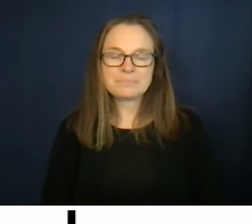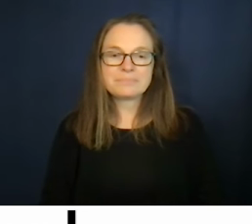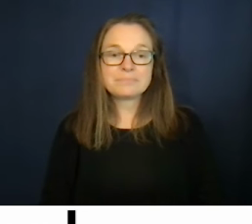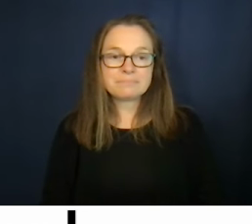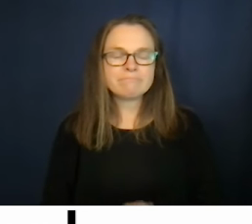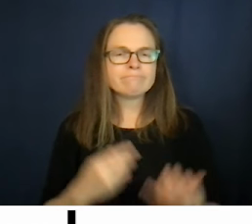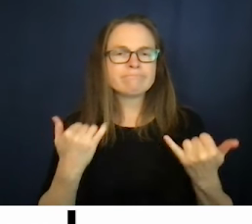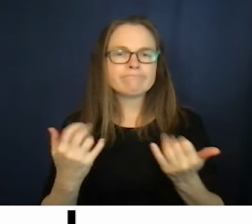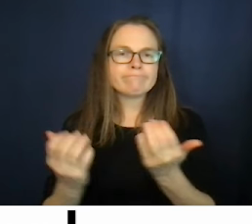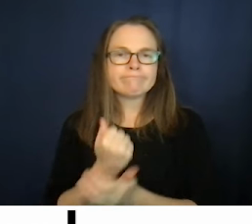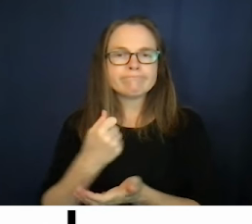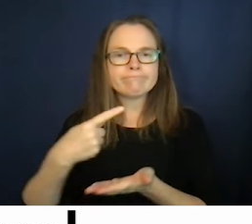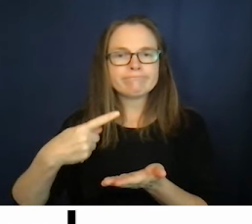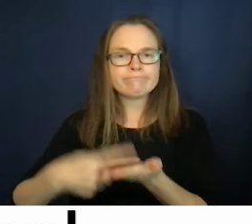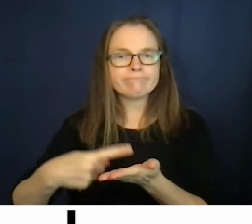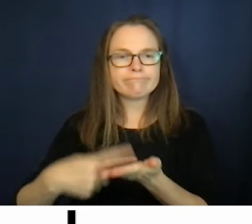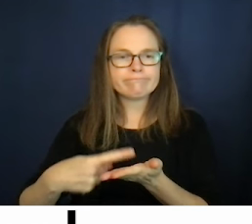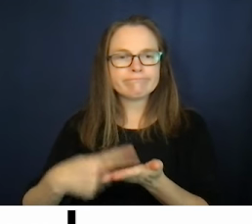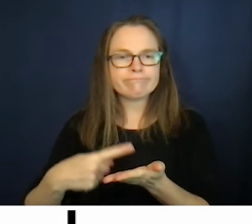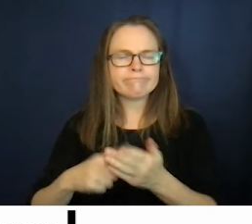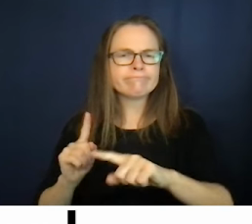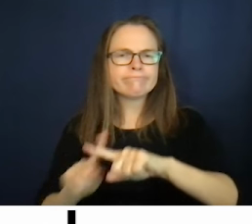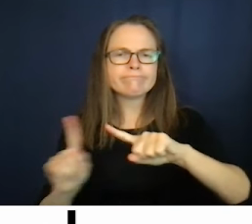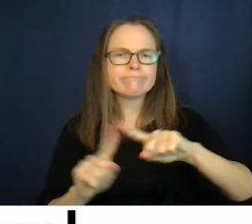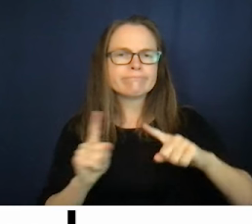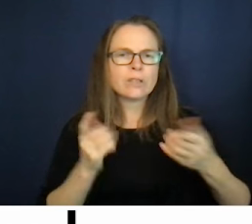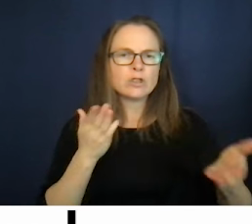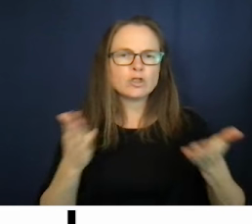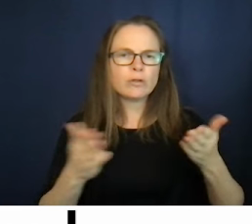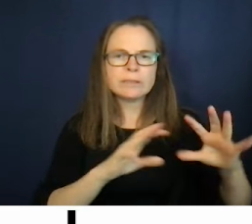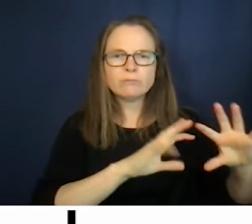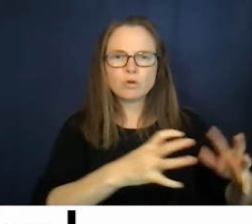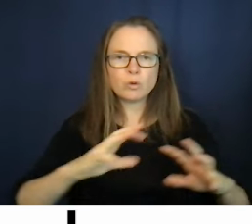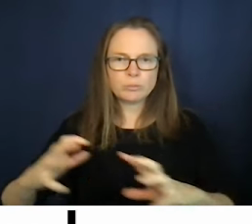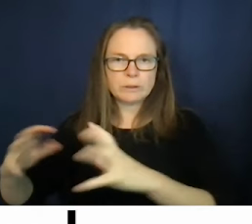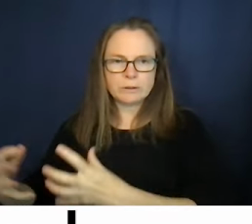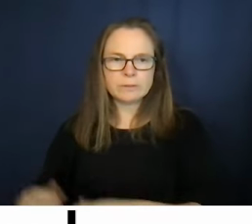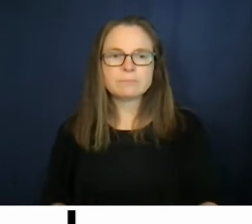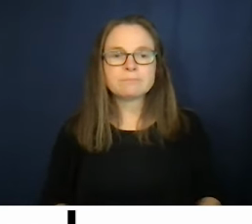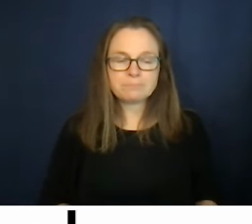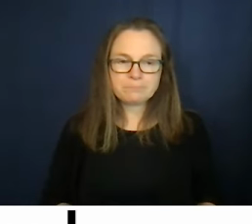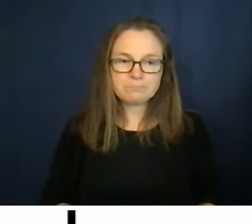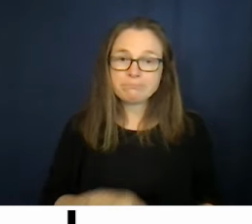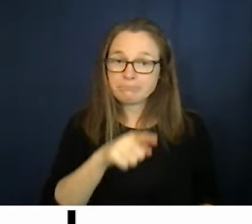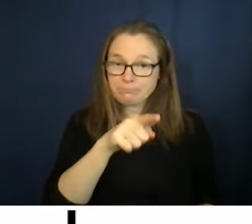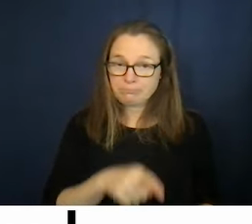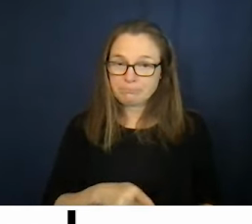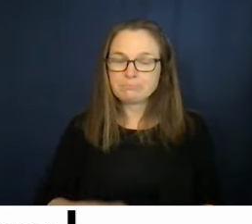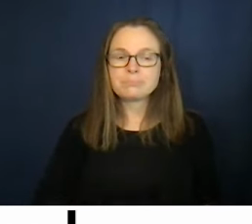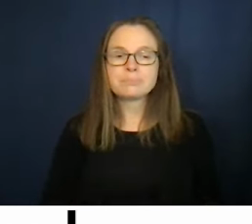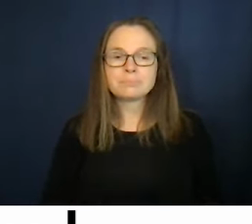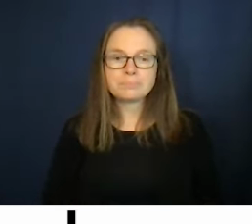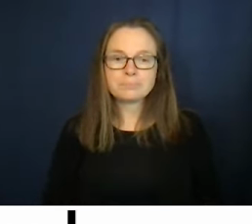Let's talk a little bit more in detail about the different service categories. These are the service categories that